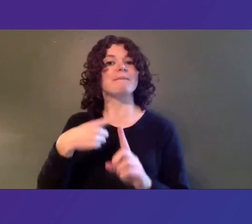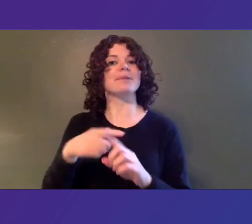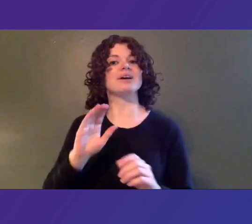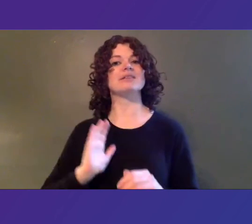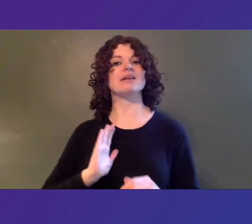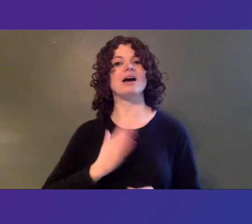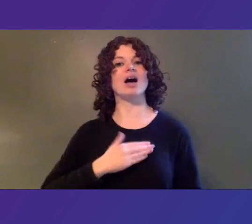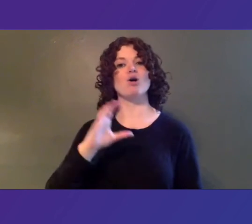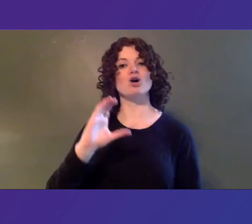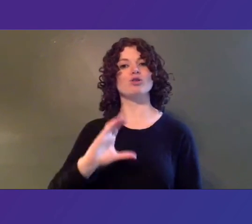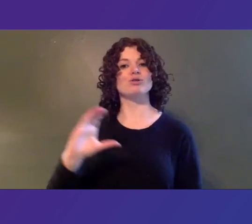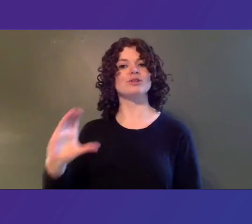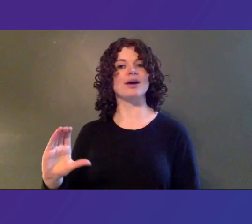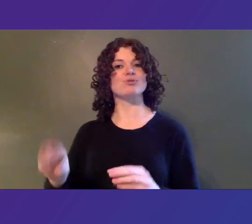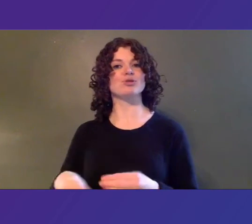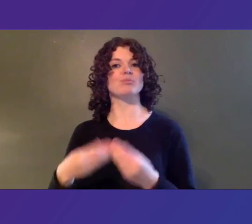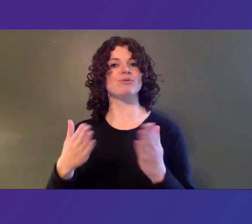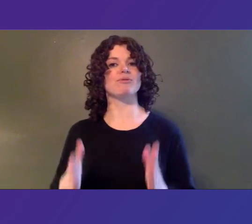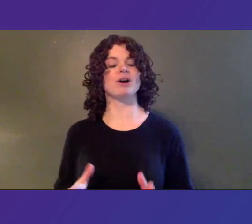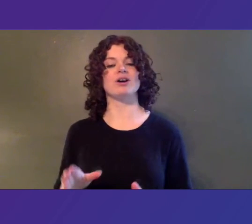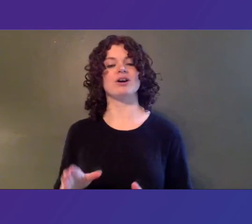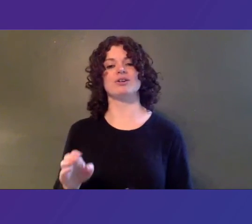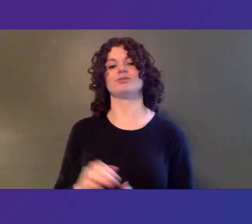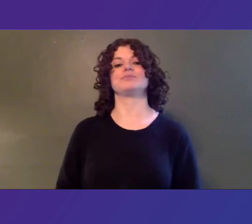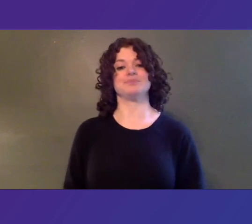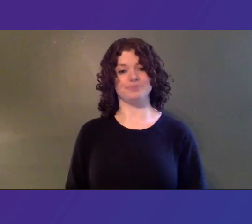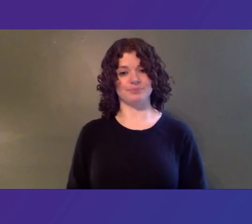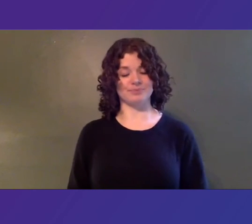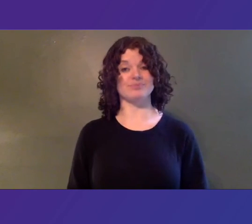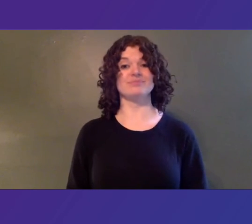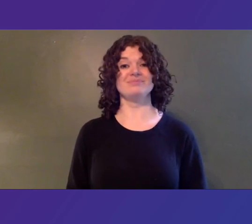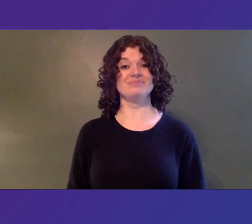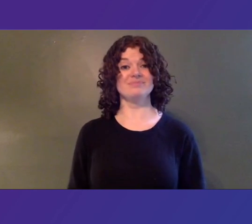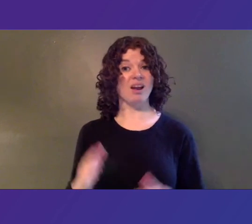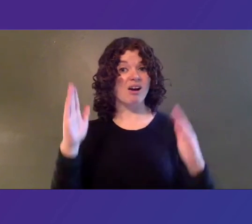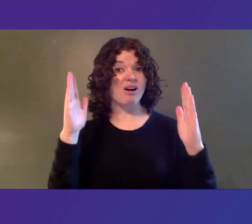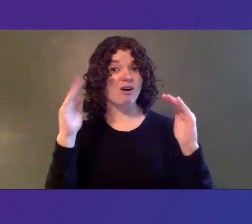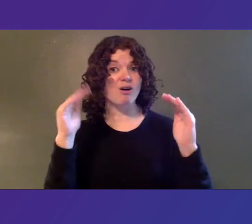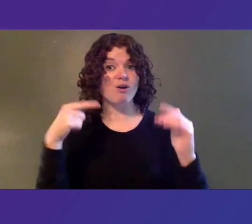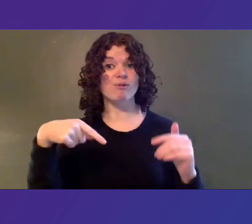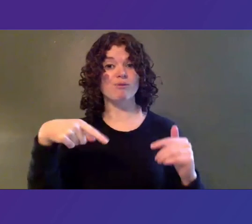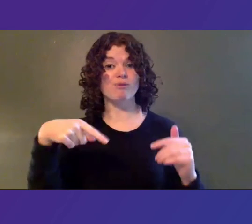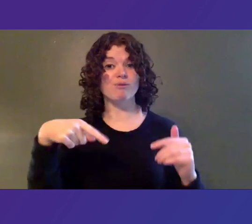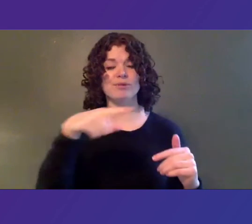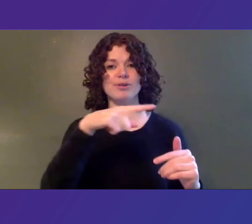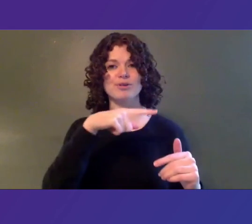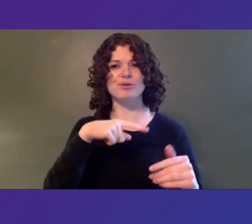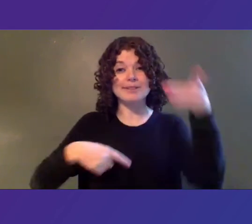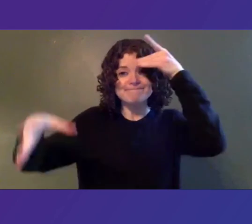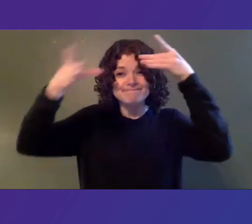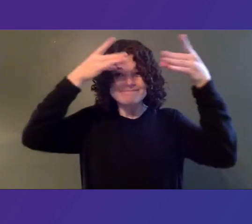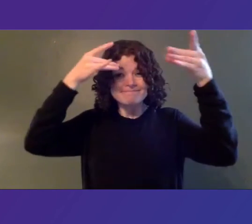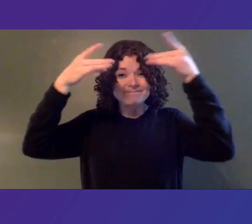I hope that you were able to take away some transformative ideas and considerations.